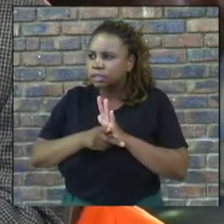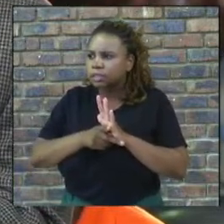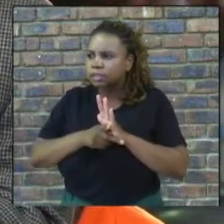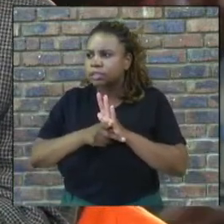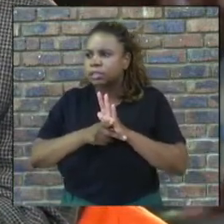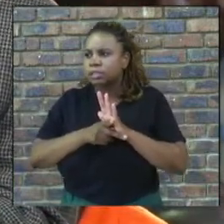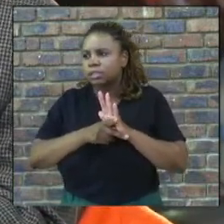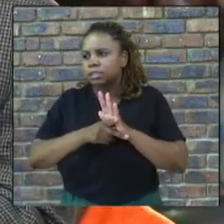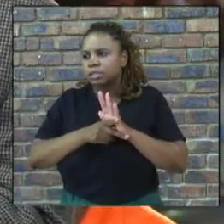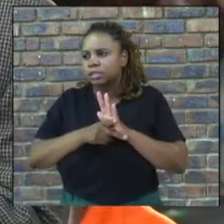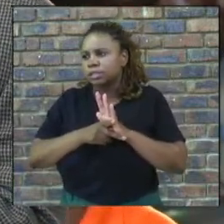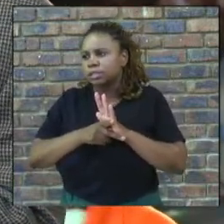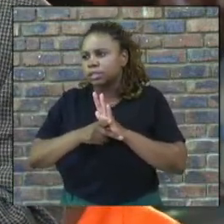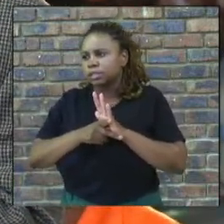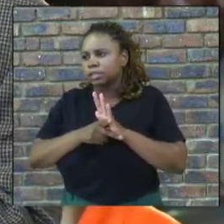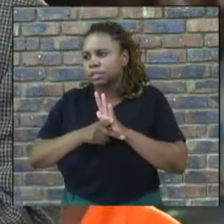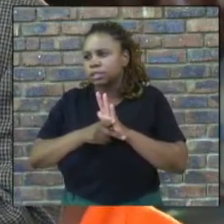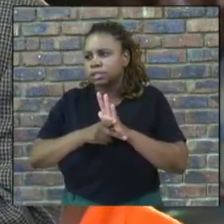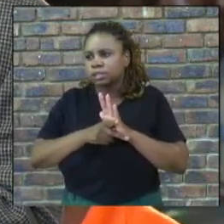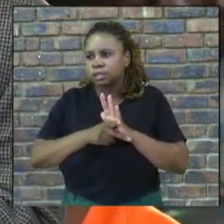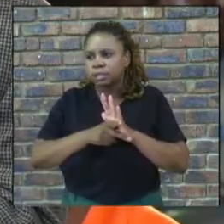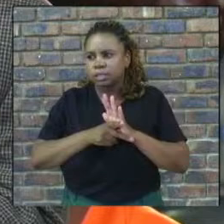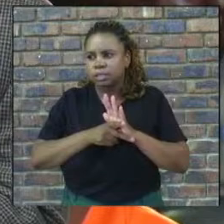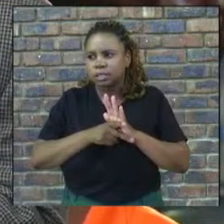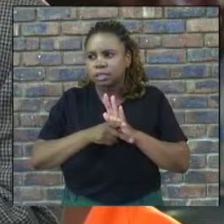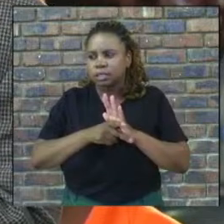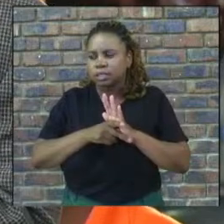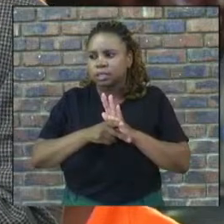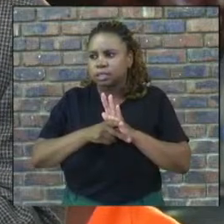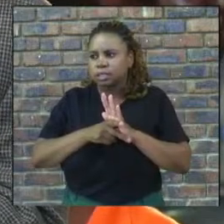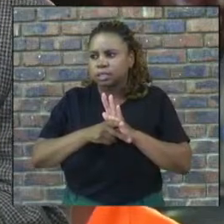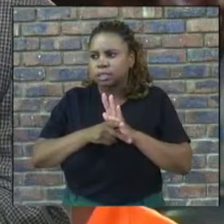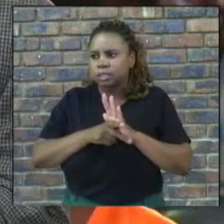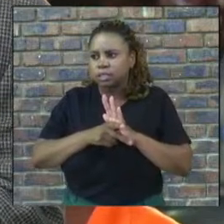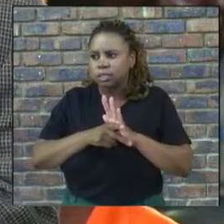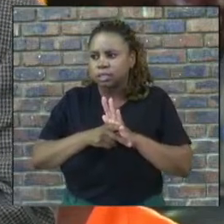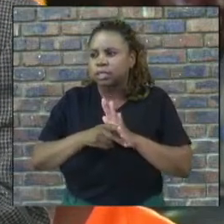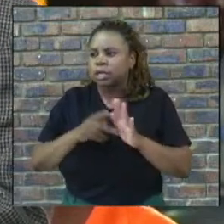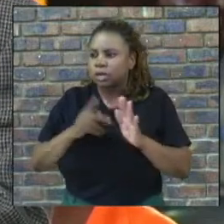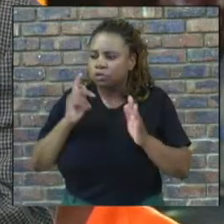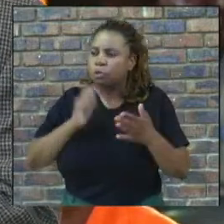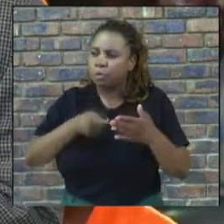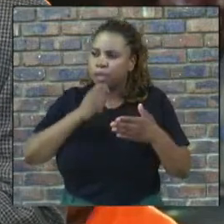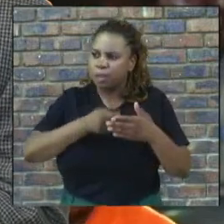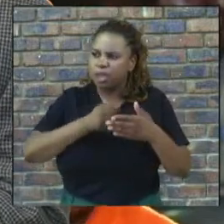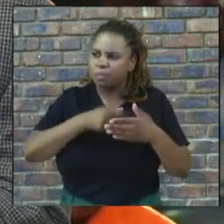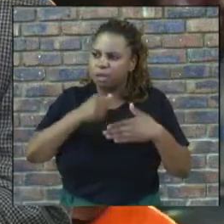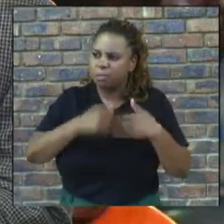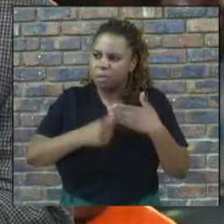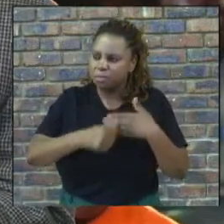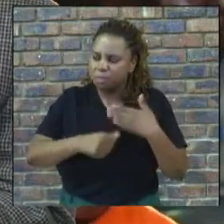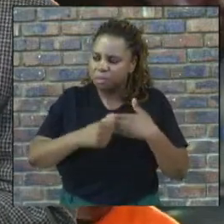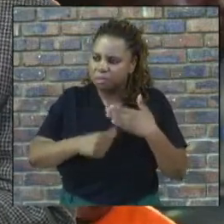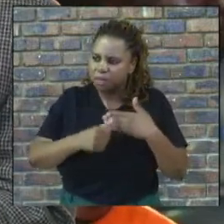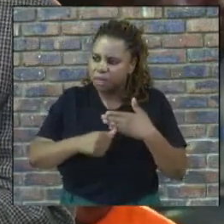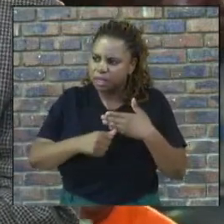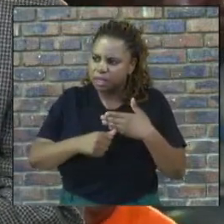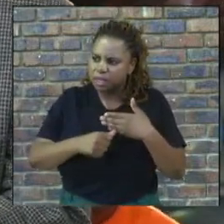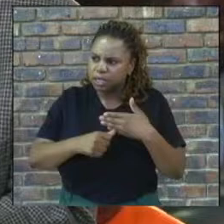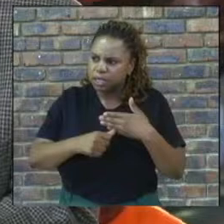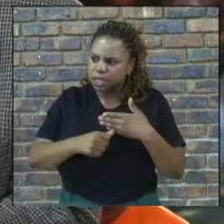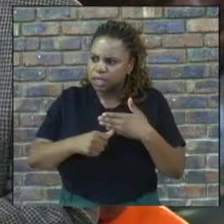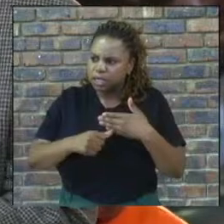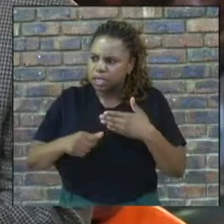bank, immediately ha o fela ke mosebetsi, o na le insurance ba re ne o patala, ba o bolela ka 3 months fela, mara after 3 months tshwantse o